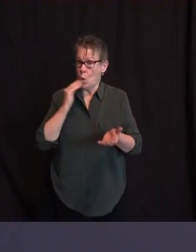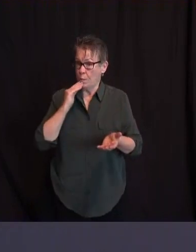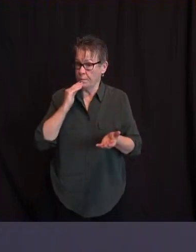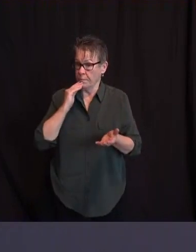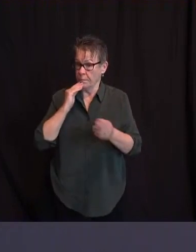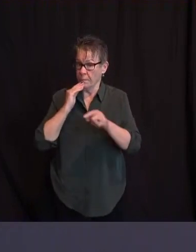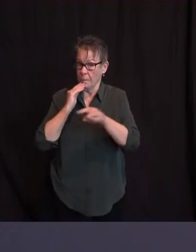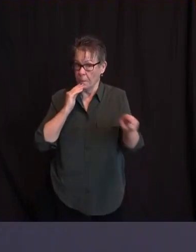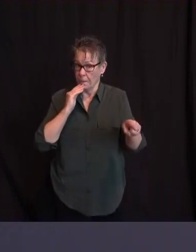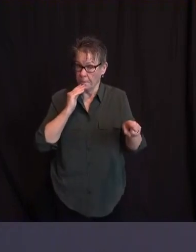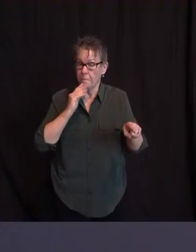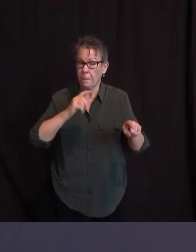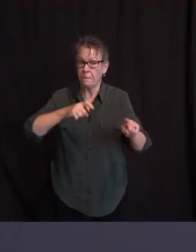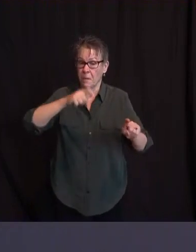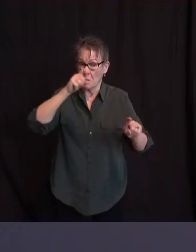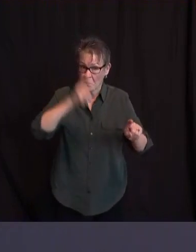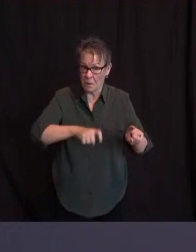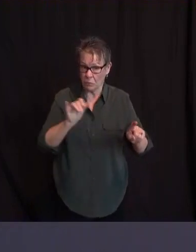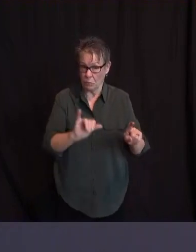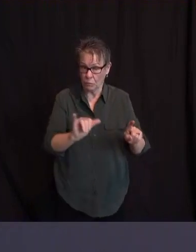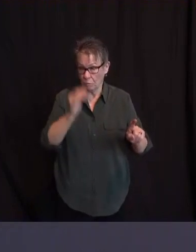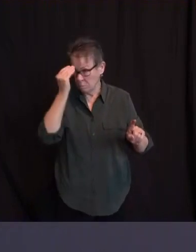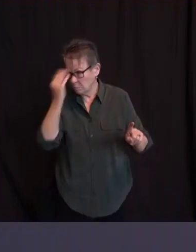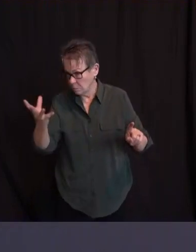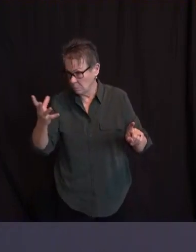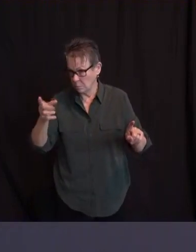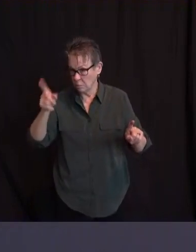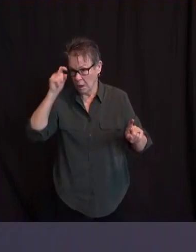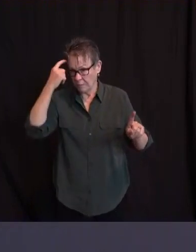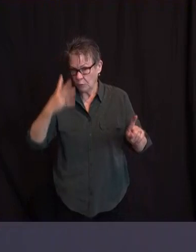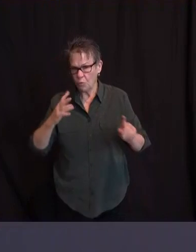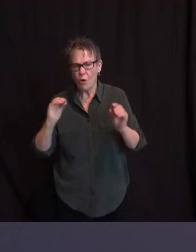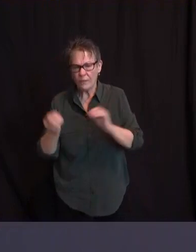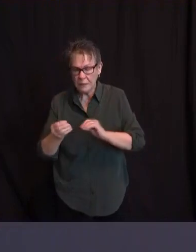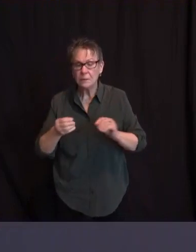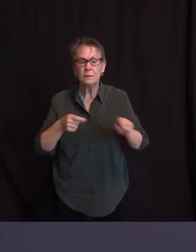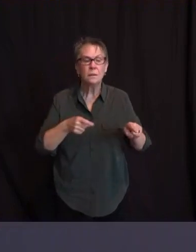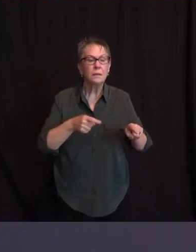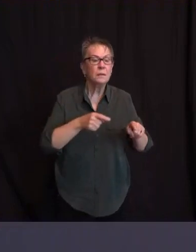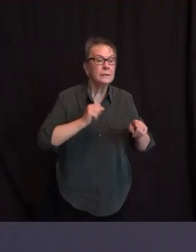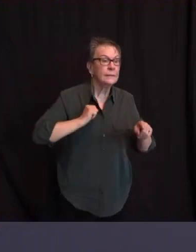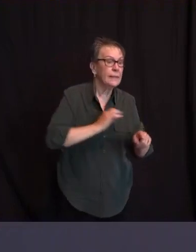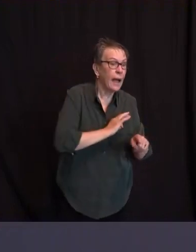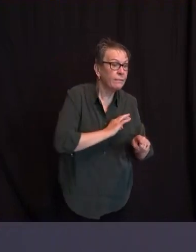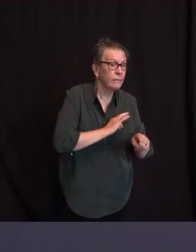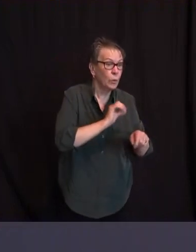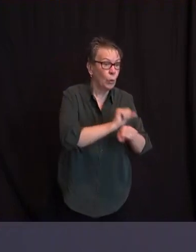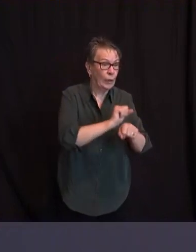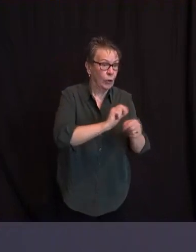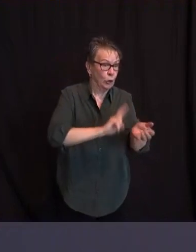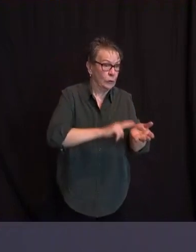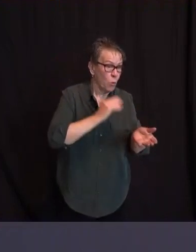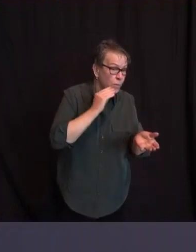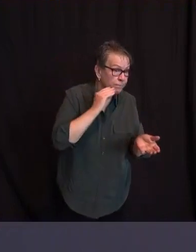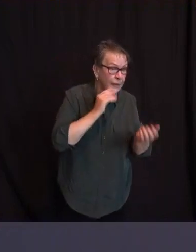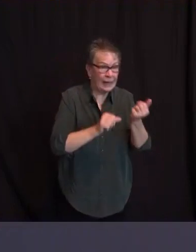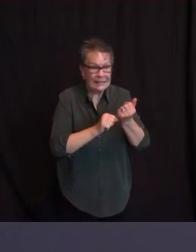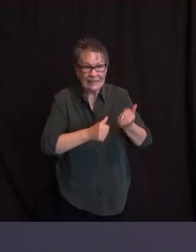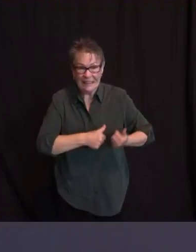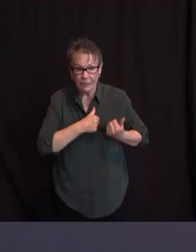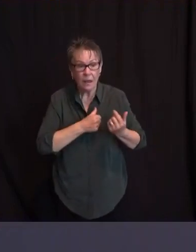the loved ones of residents of their status. They are also compliant with reporting. The last wave